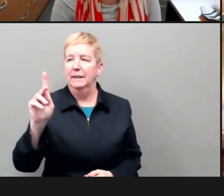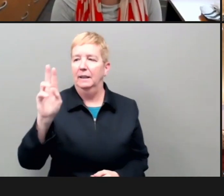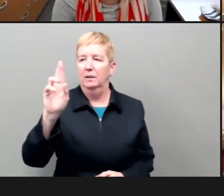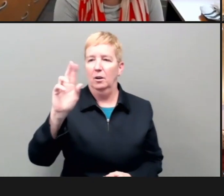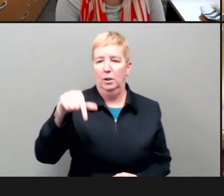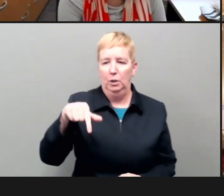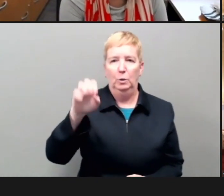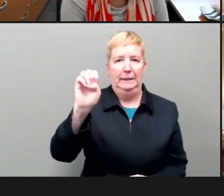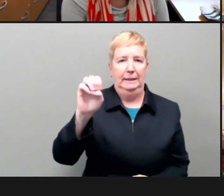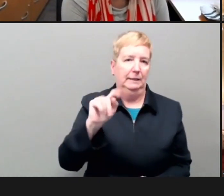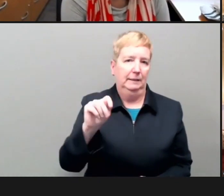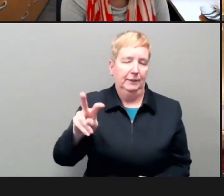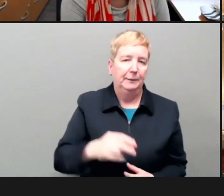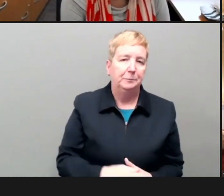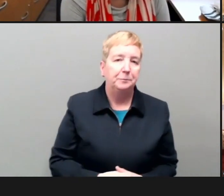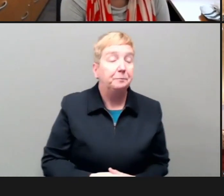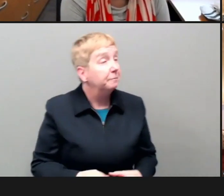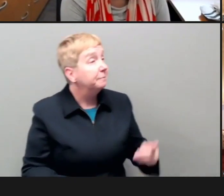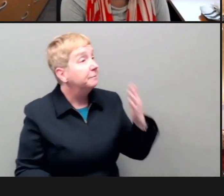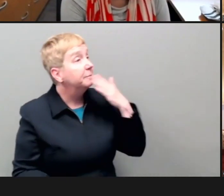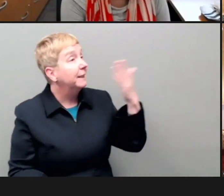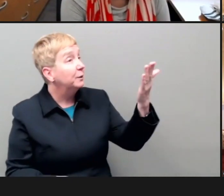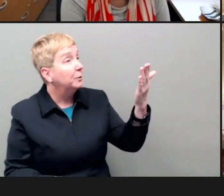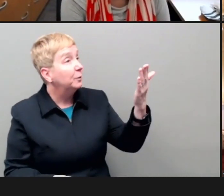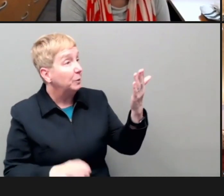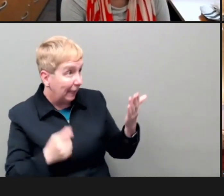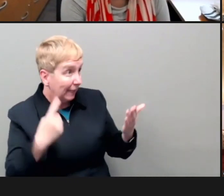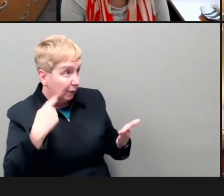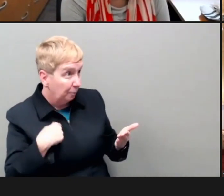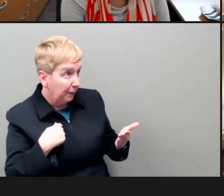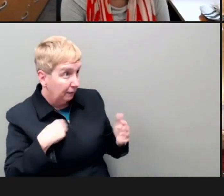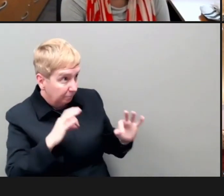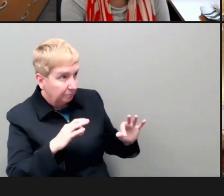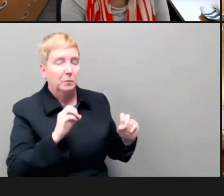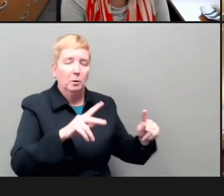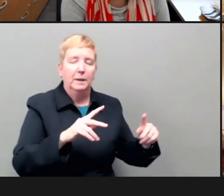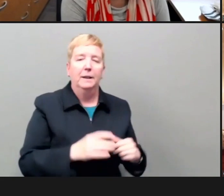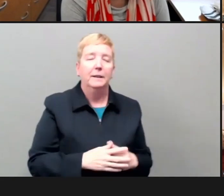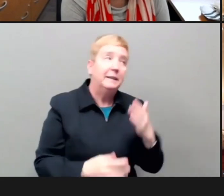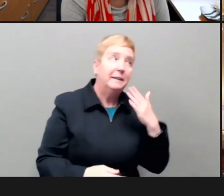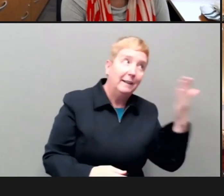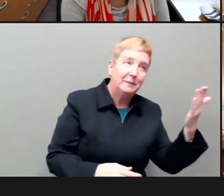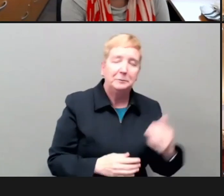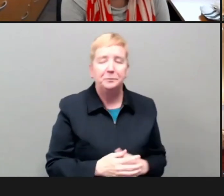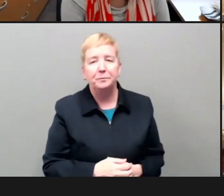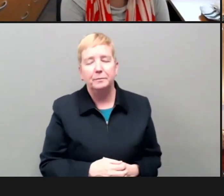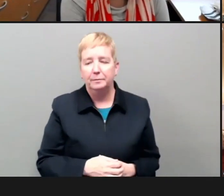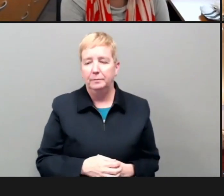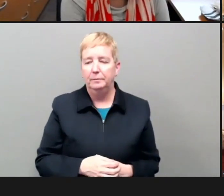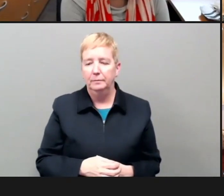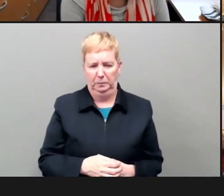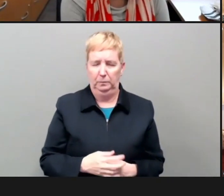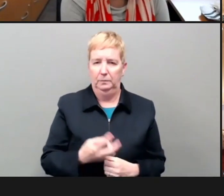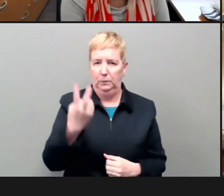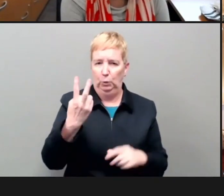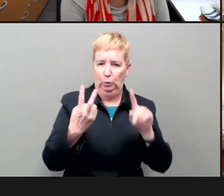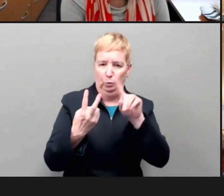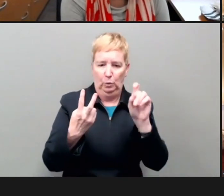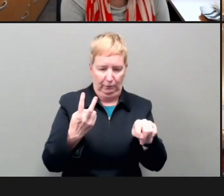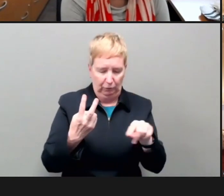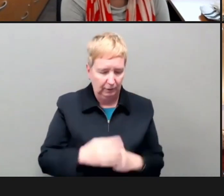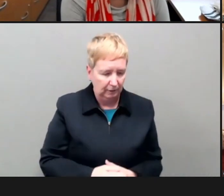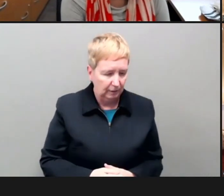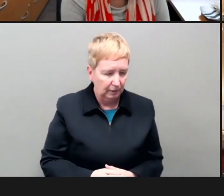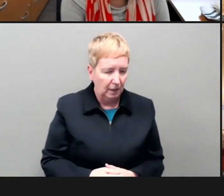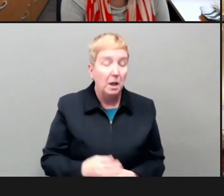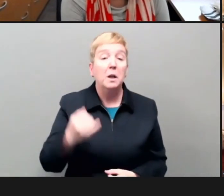All right, thanks a lot. Hopefully you can hear me. Yeah. Thanks a lot. I guess 2 questions here. What if we don't